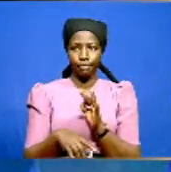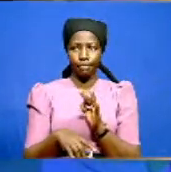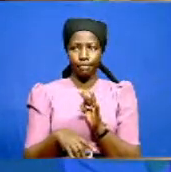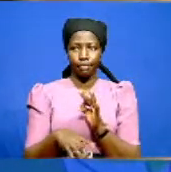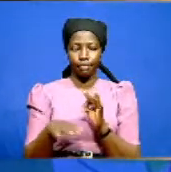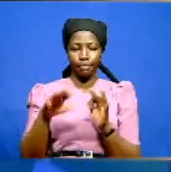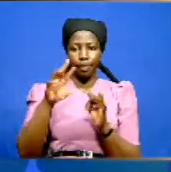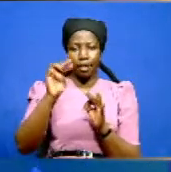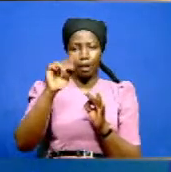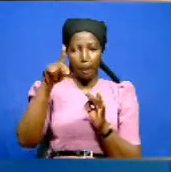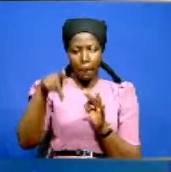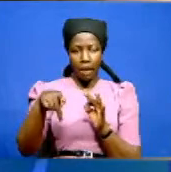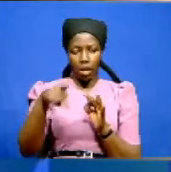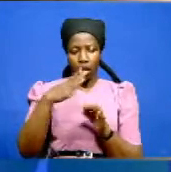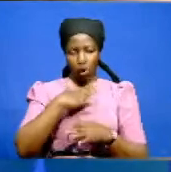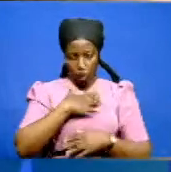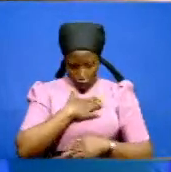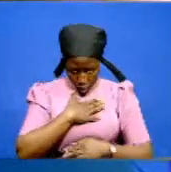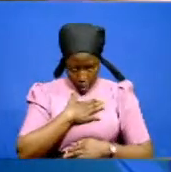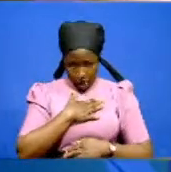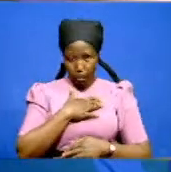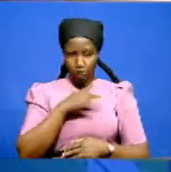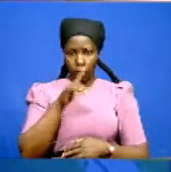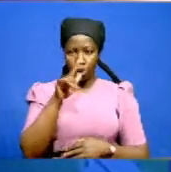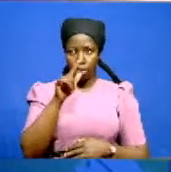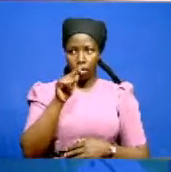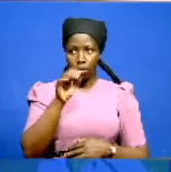our member of parliament, the honorable Tongi,